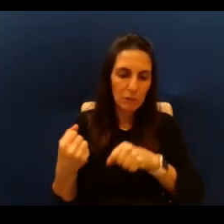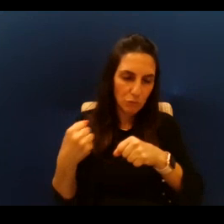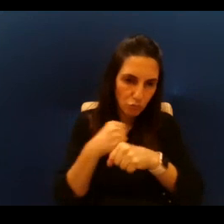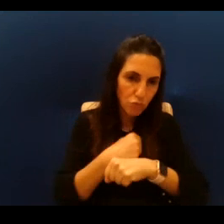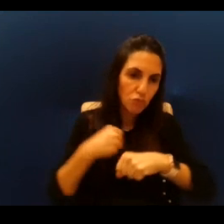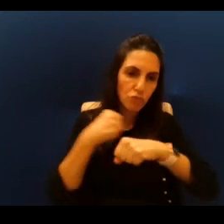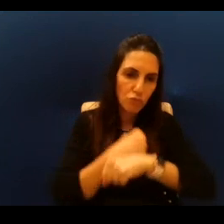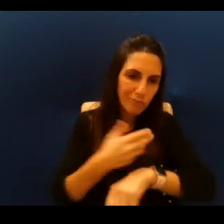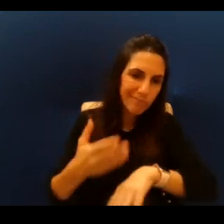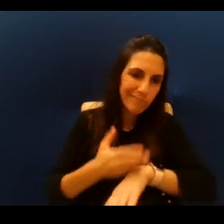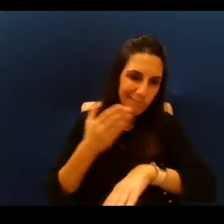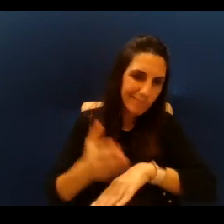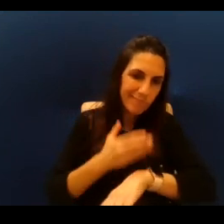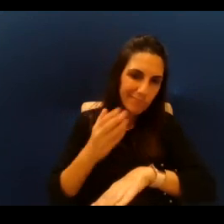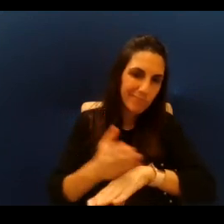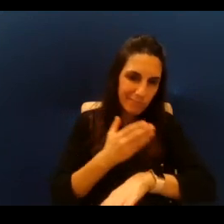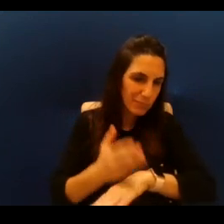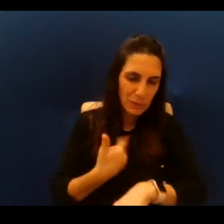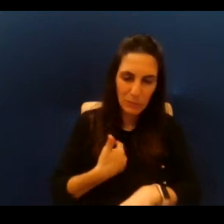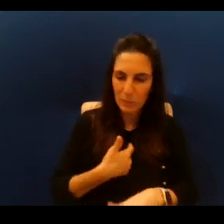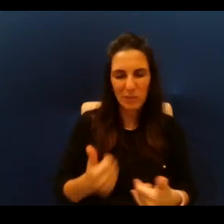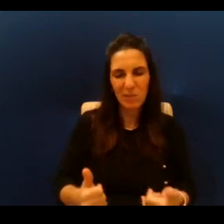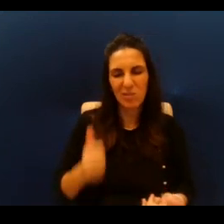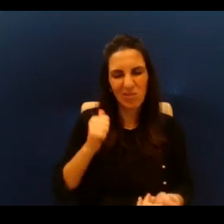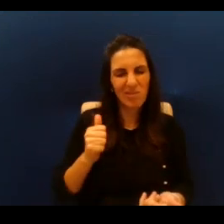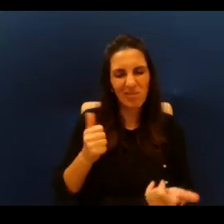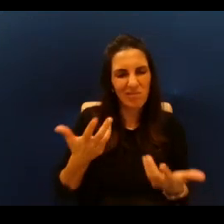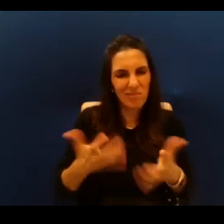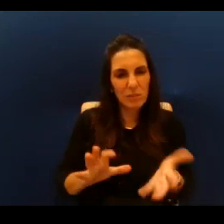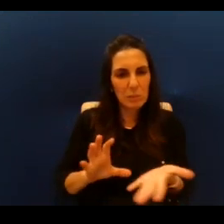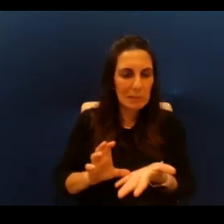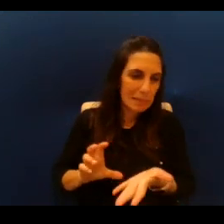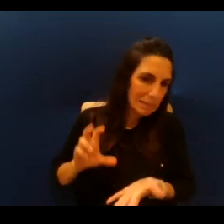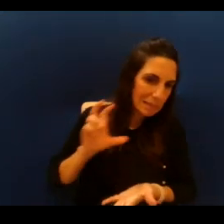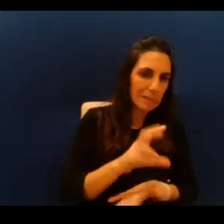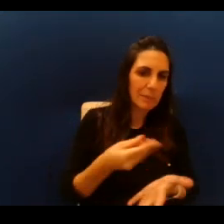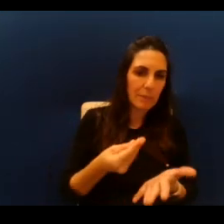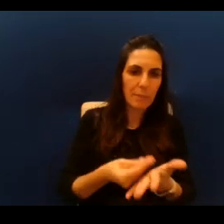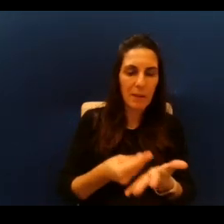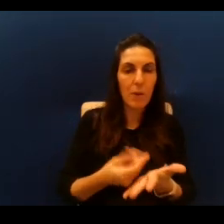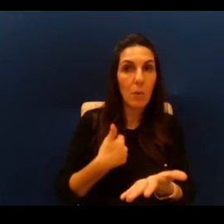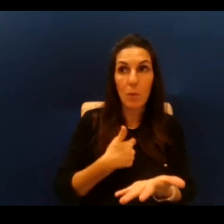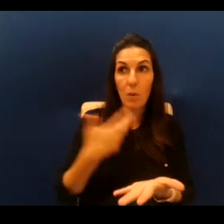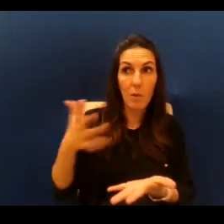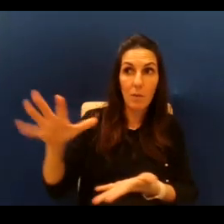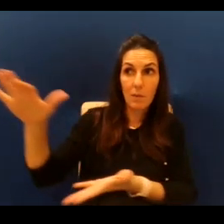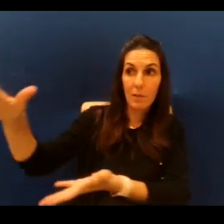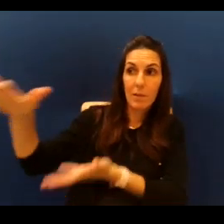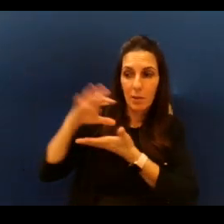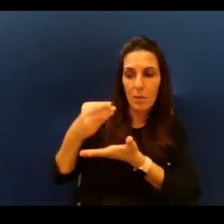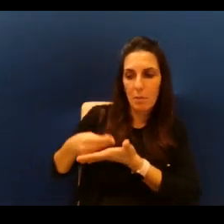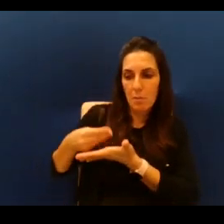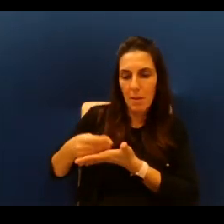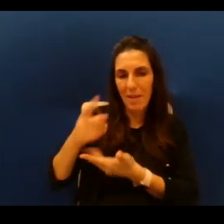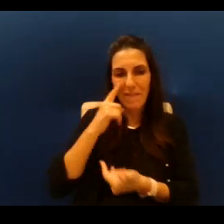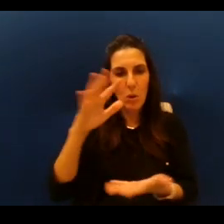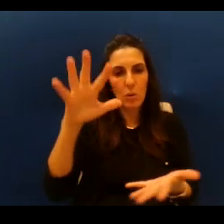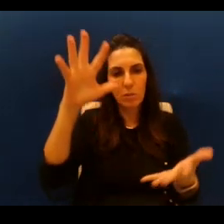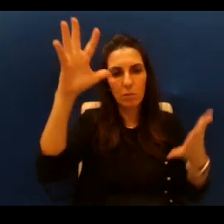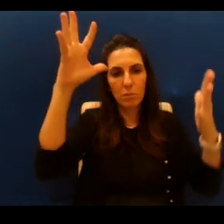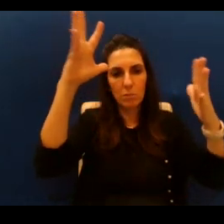doesn't justify putting additional costs in there. So we are able to get the funding to demolish this. There is some